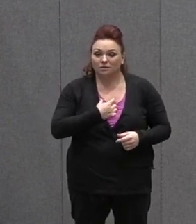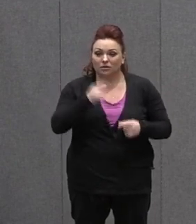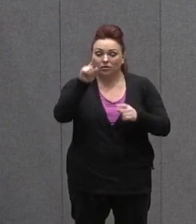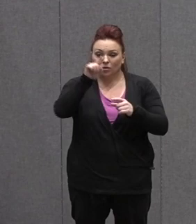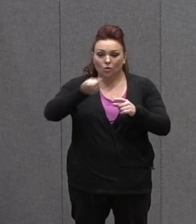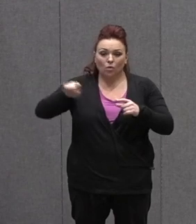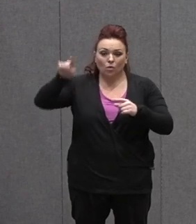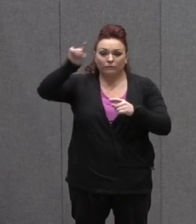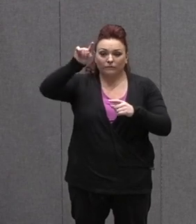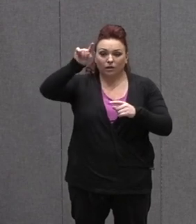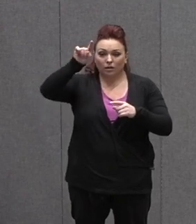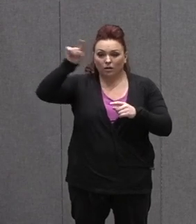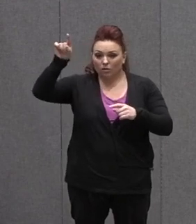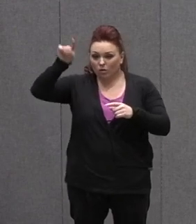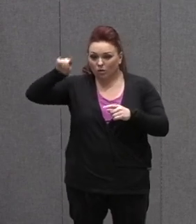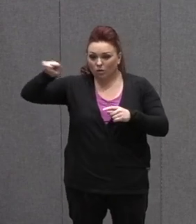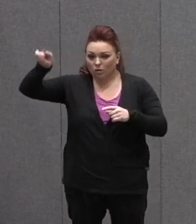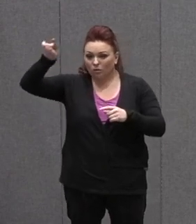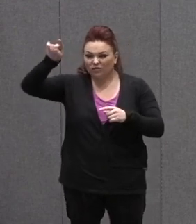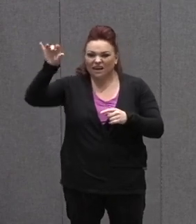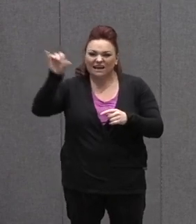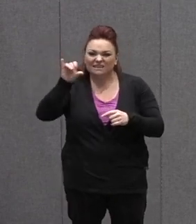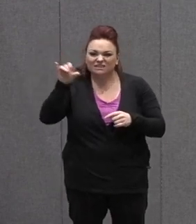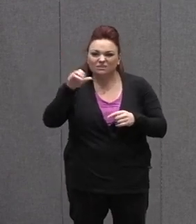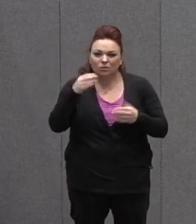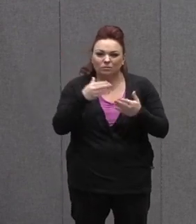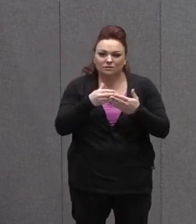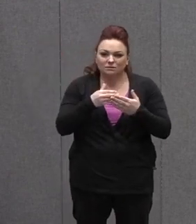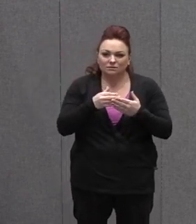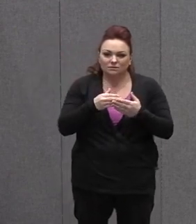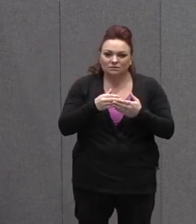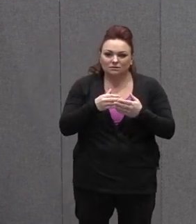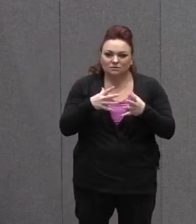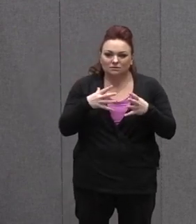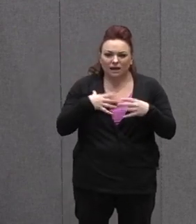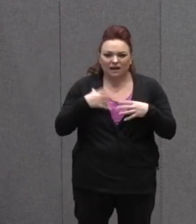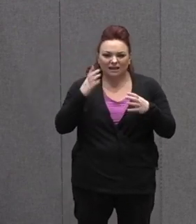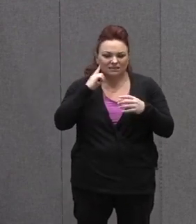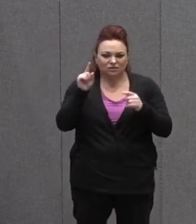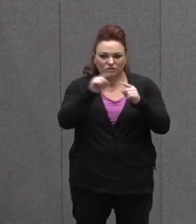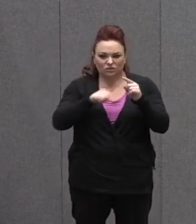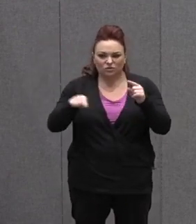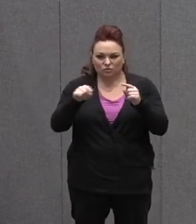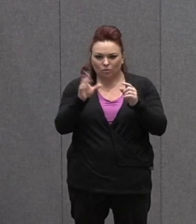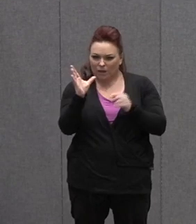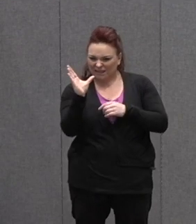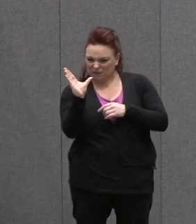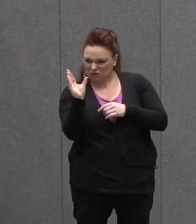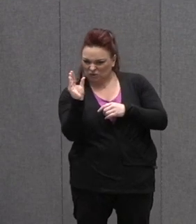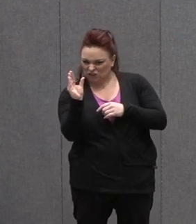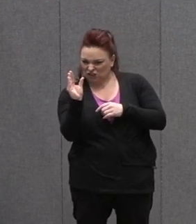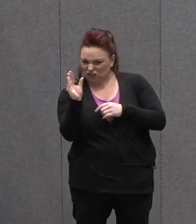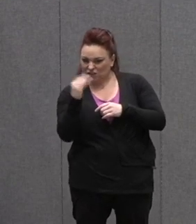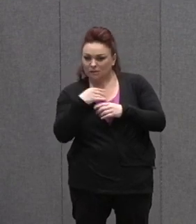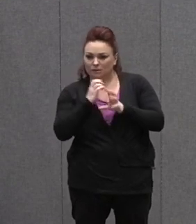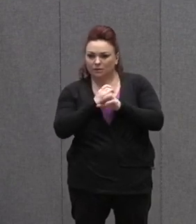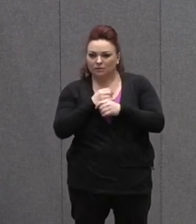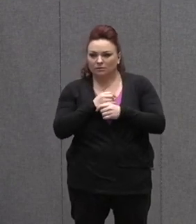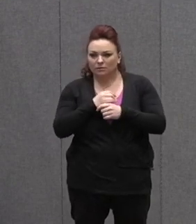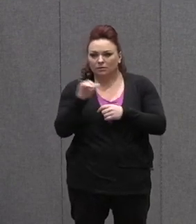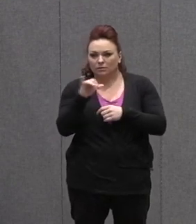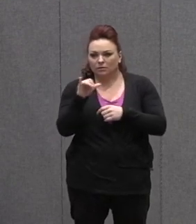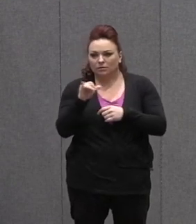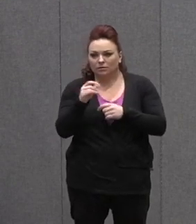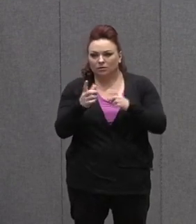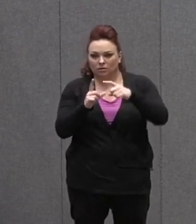ovals all around. Ovals is like a square, but it's squished. Squished in the center to make it sort of